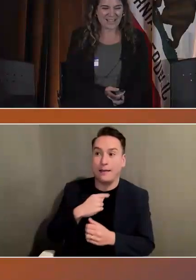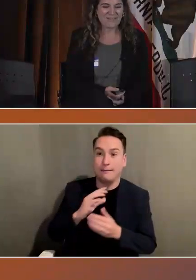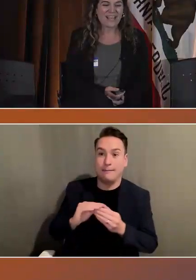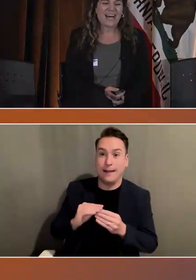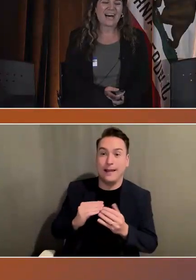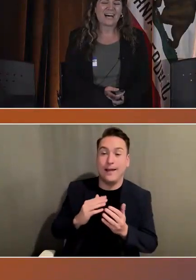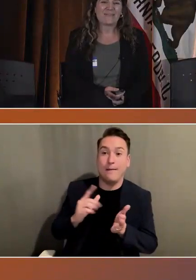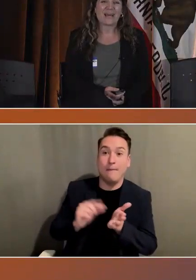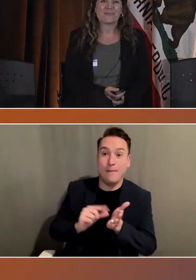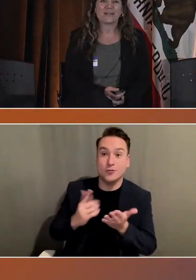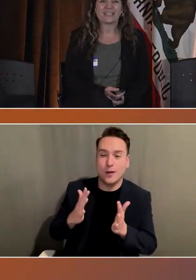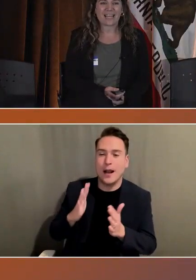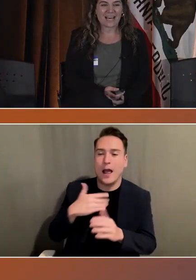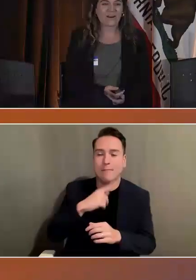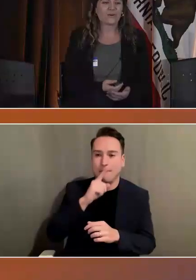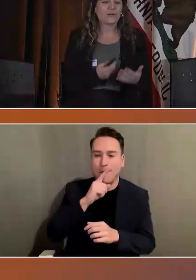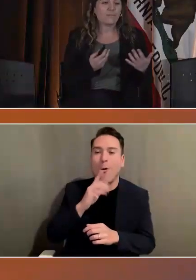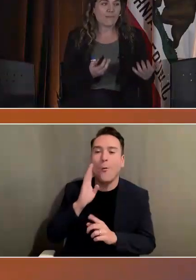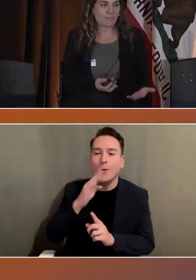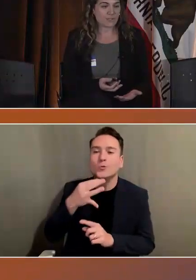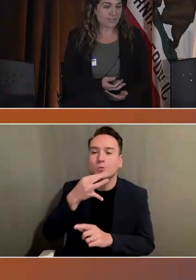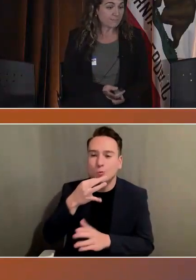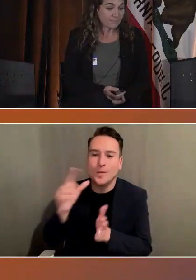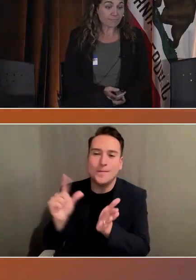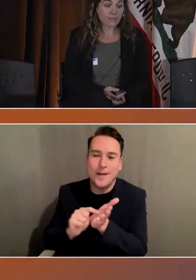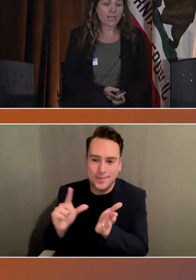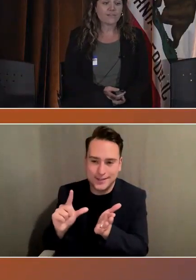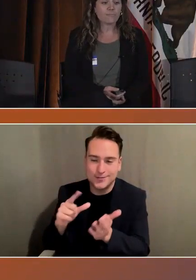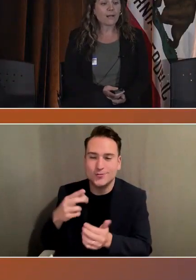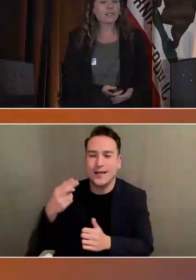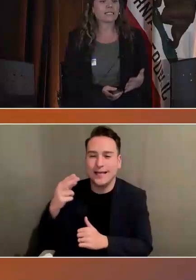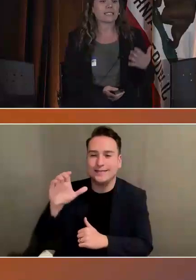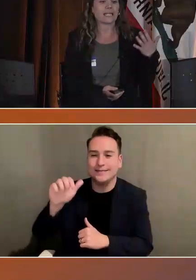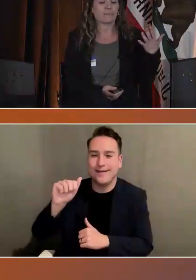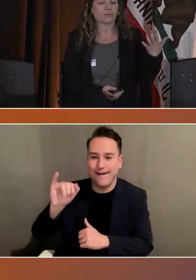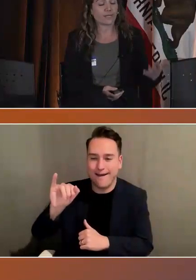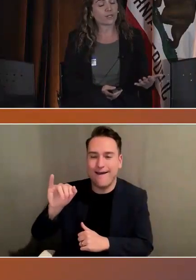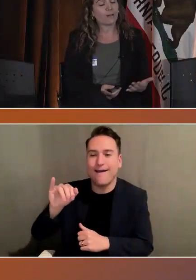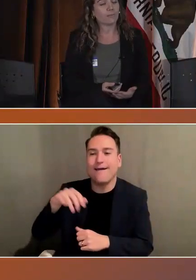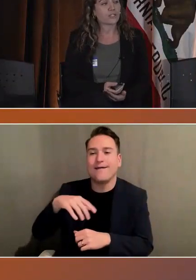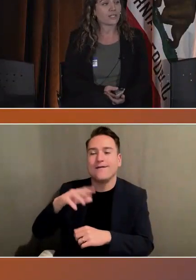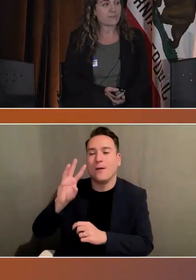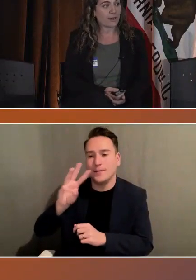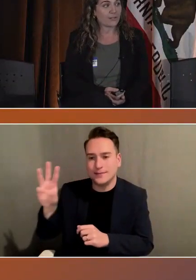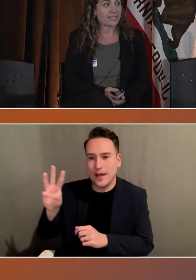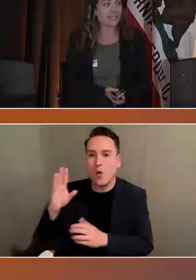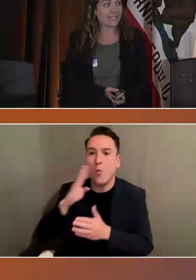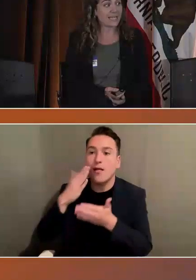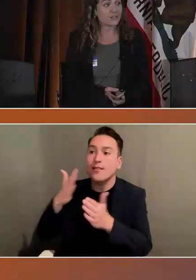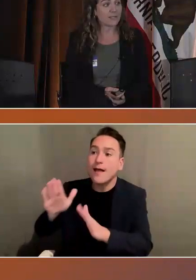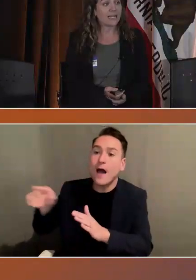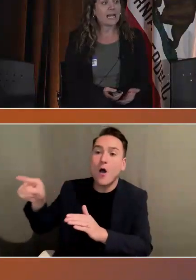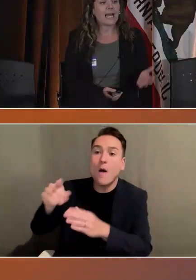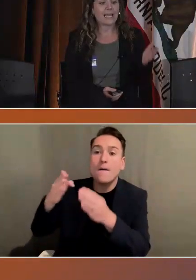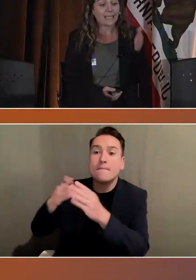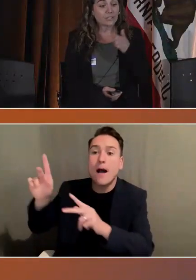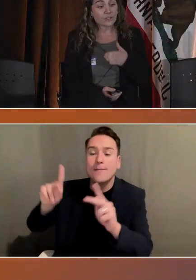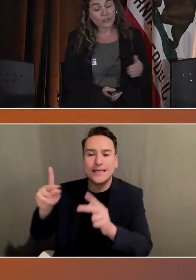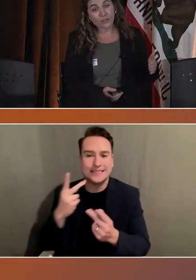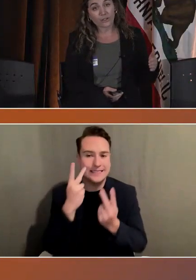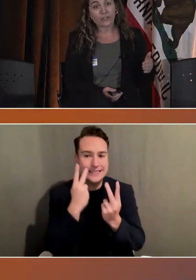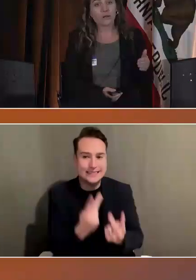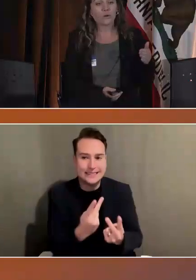quite yet, and will allow members of the public to enable greater public transparency and engagement,